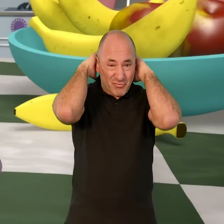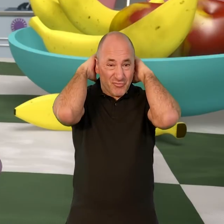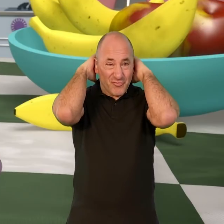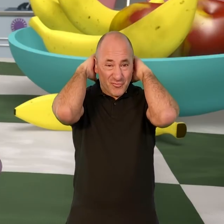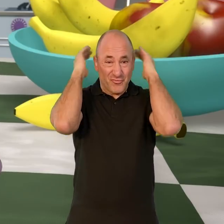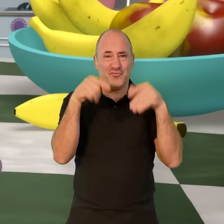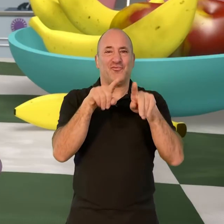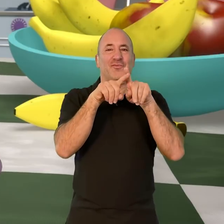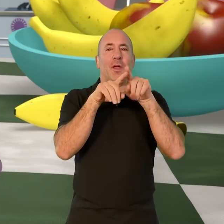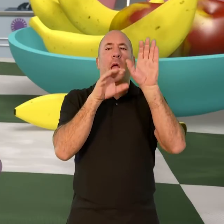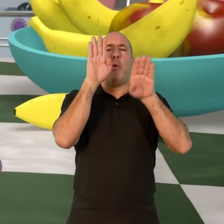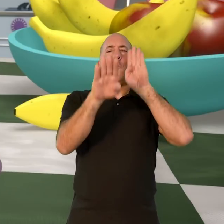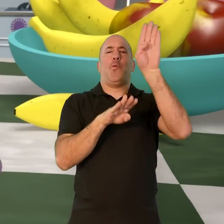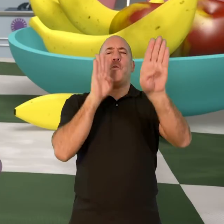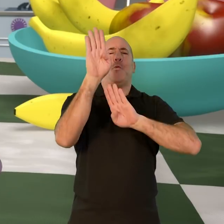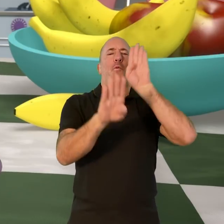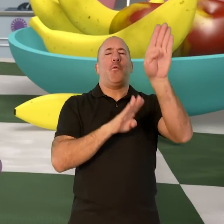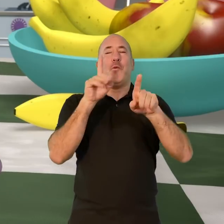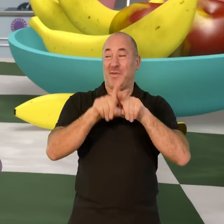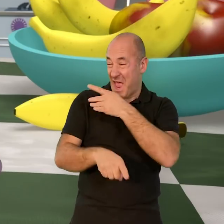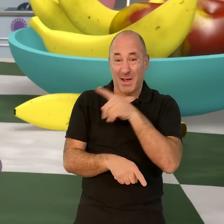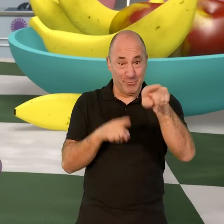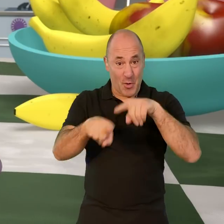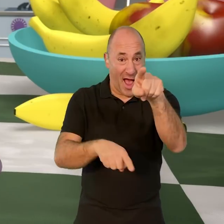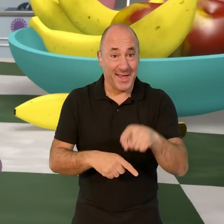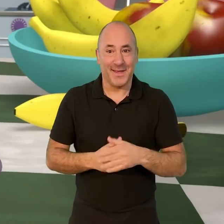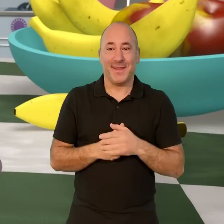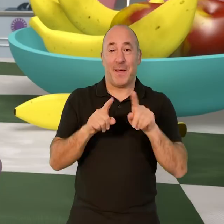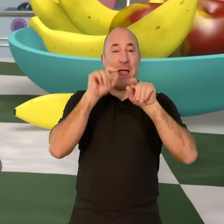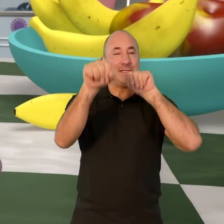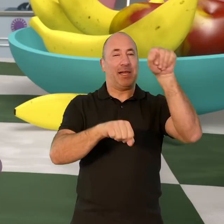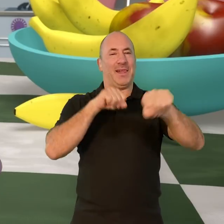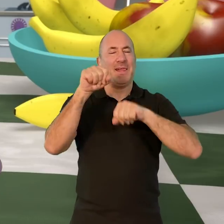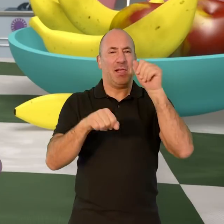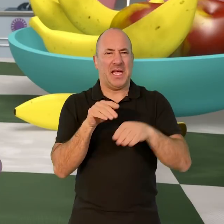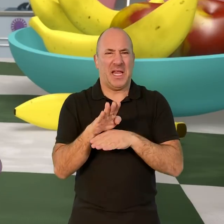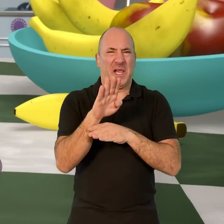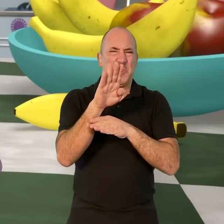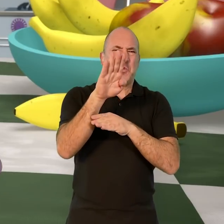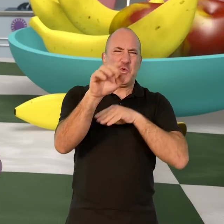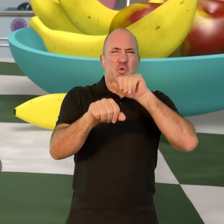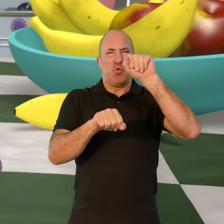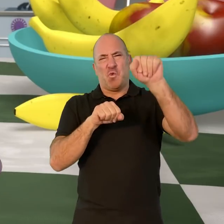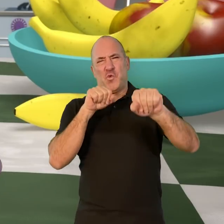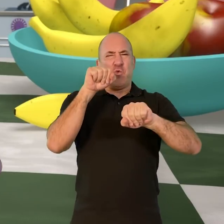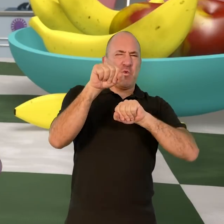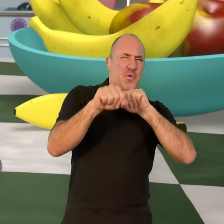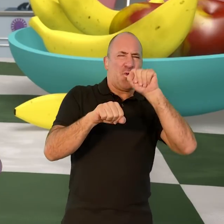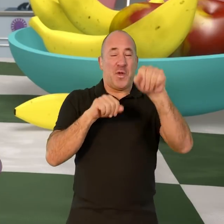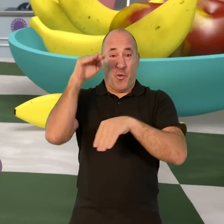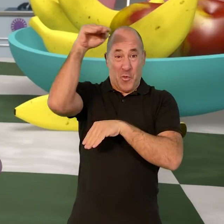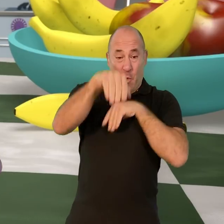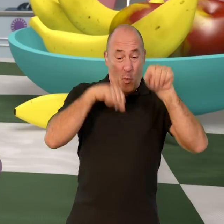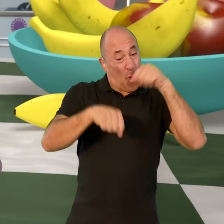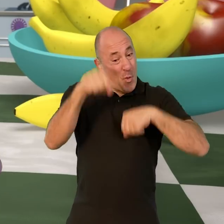and lift up your feet. Betsy's pedalling away on her bicycle, going up hills very slowly